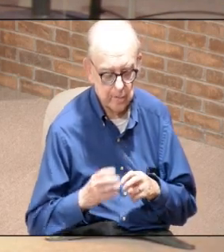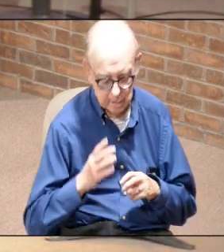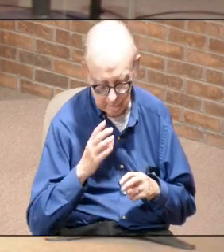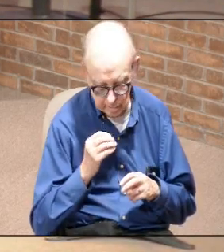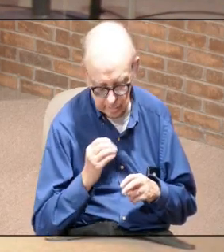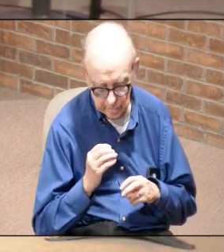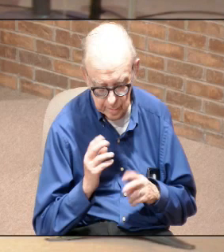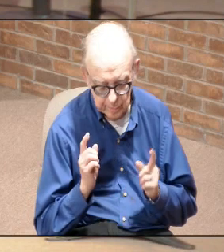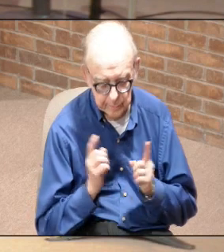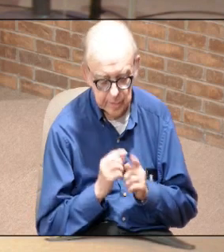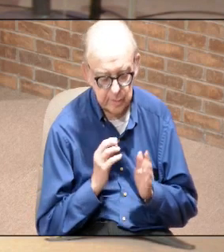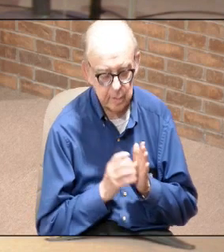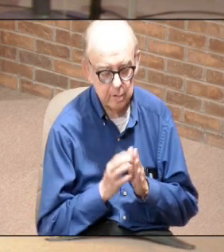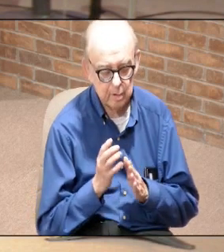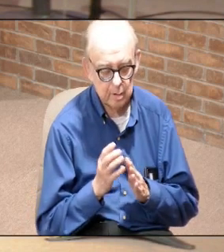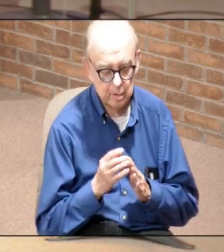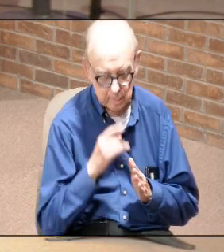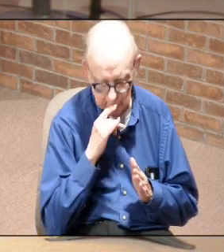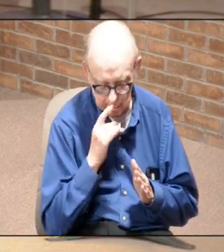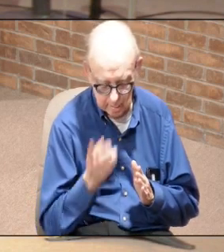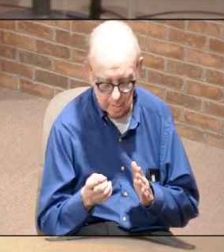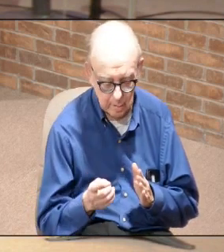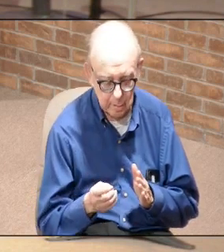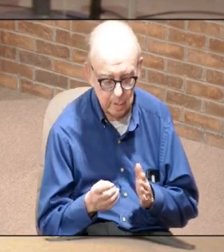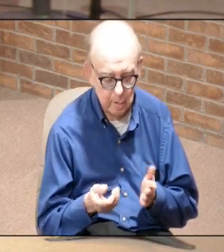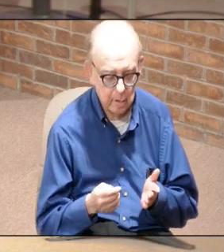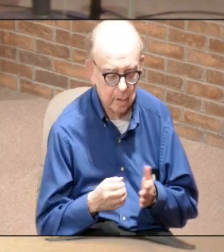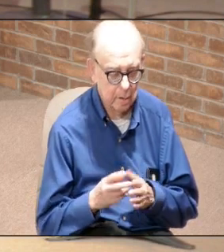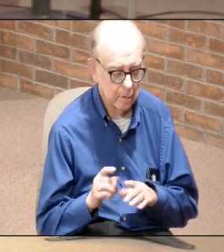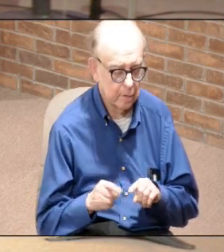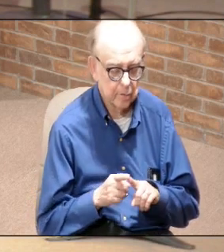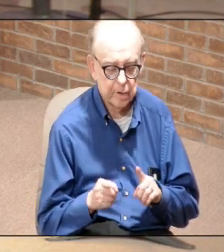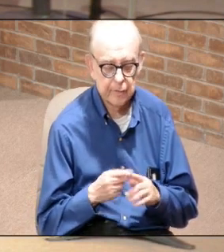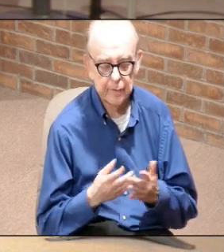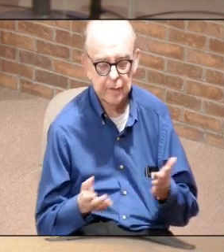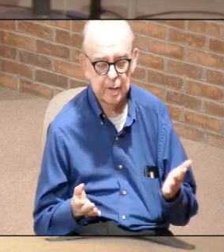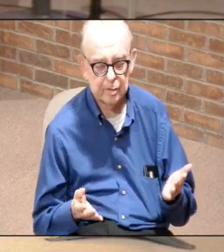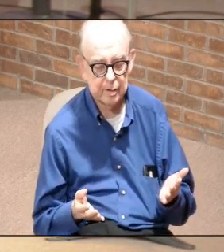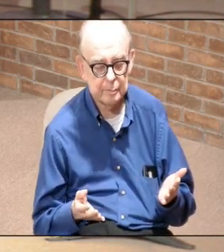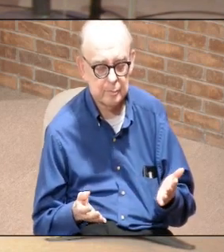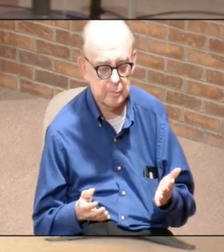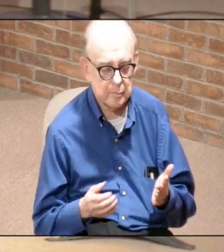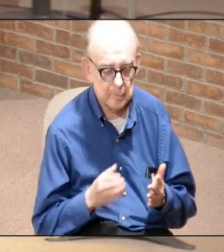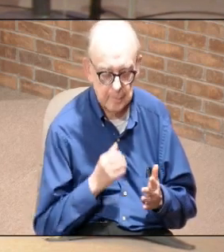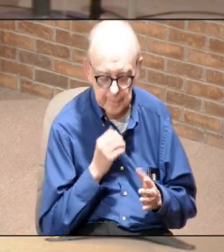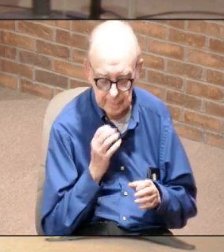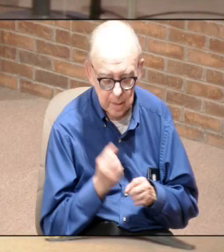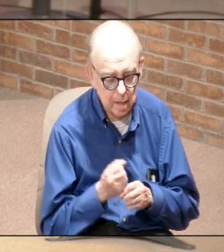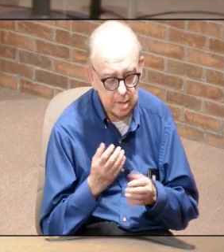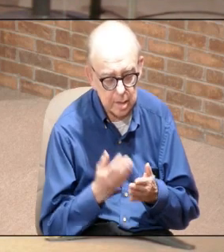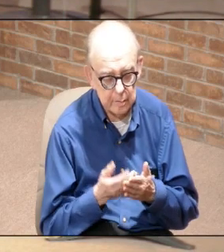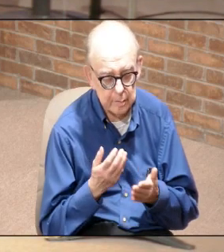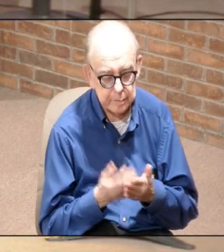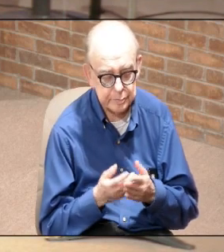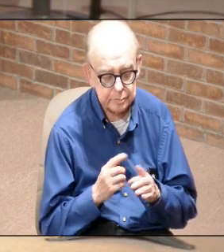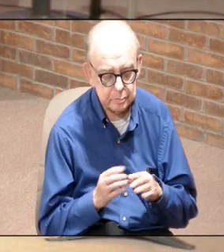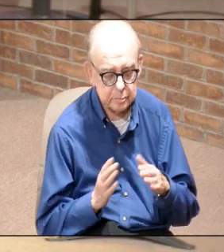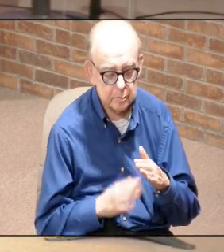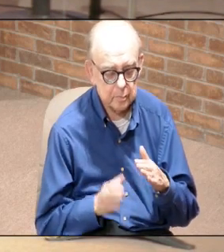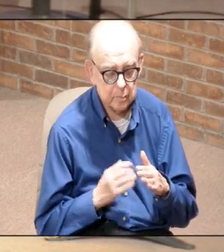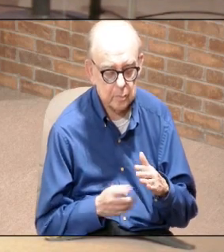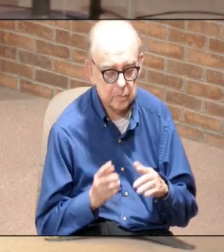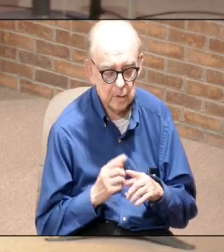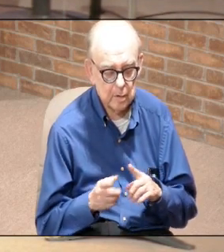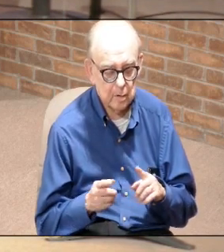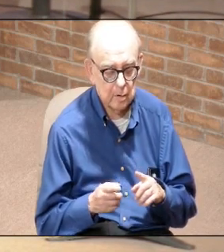little kids that stand out there with lemonade or doing this or doing that, not to get money, but basically for